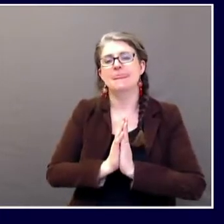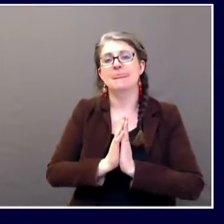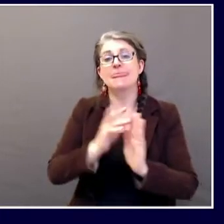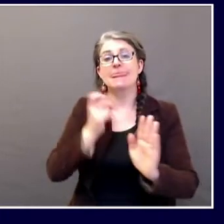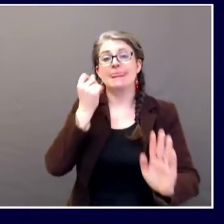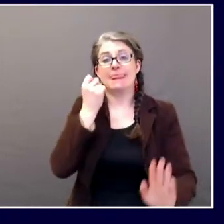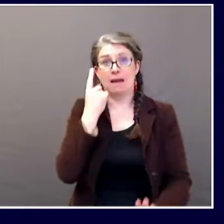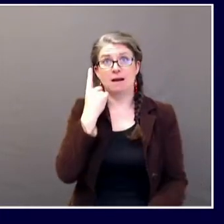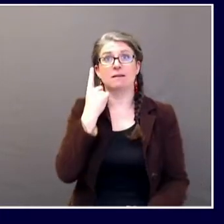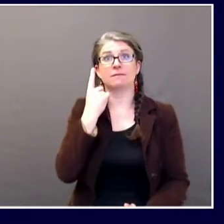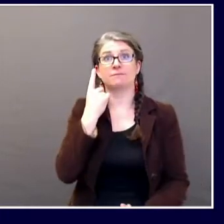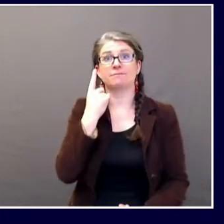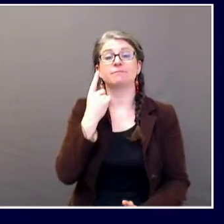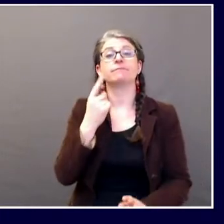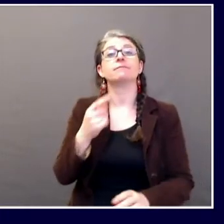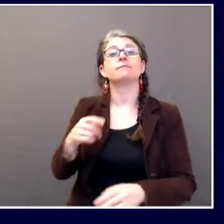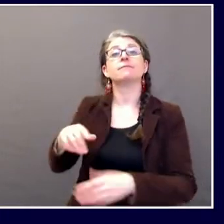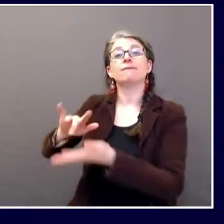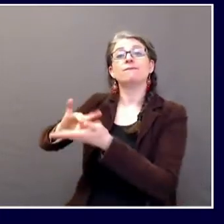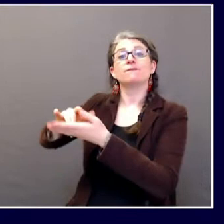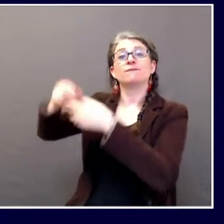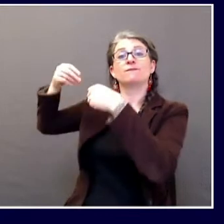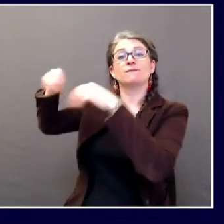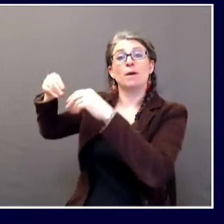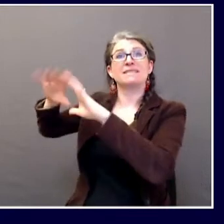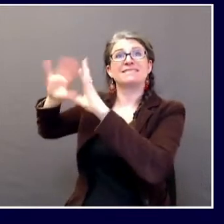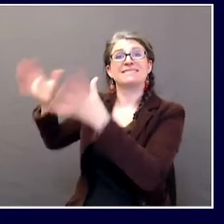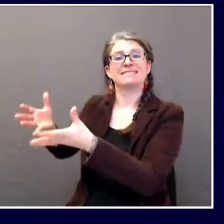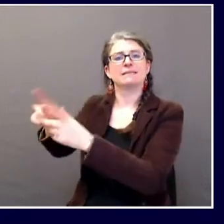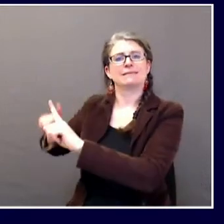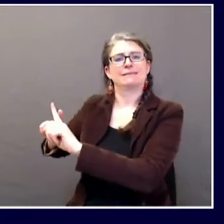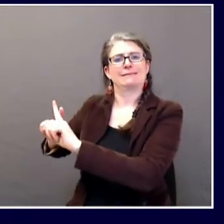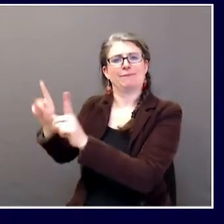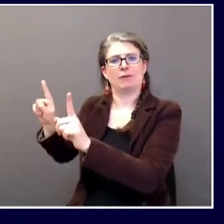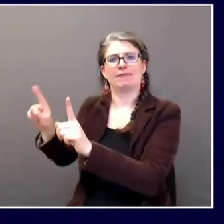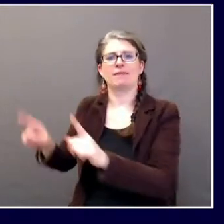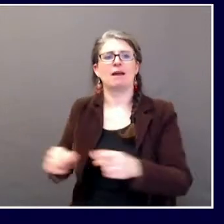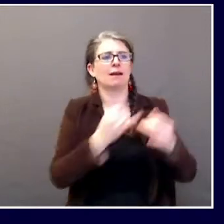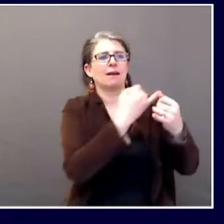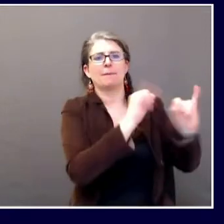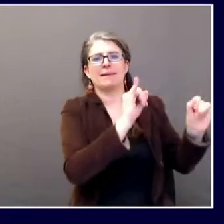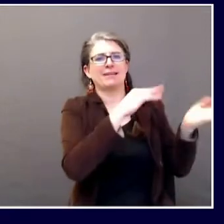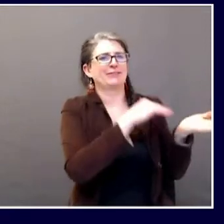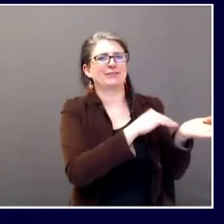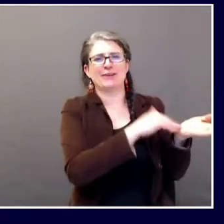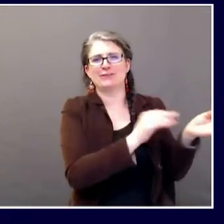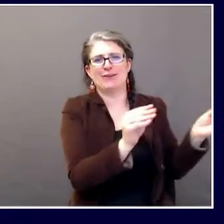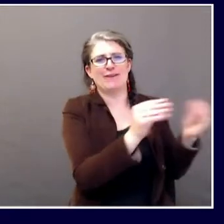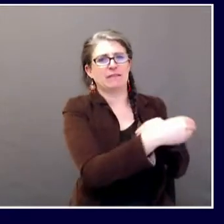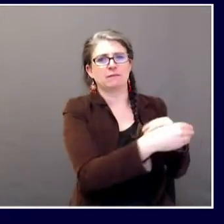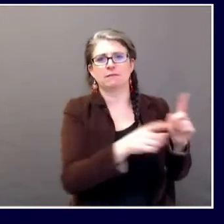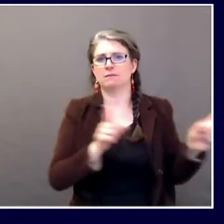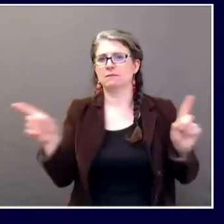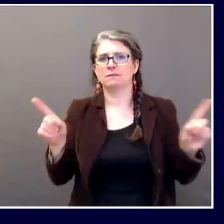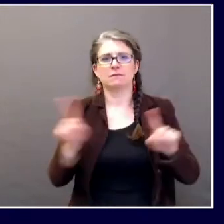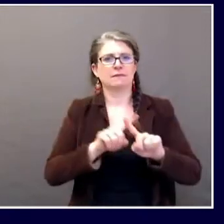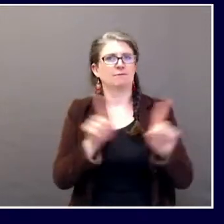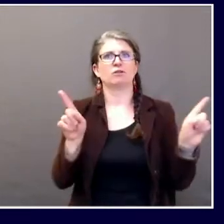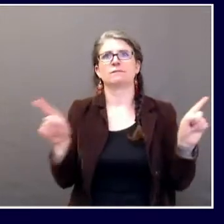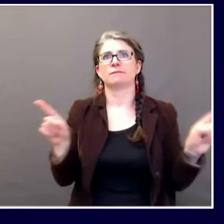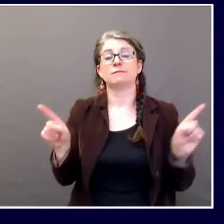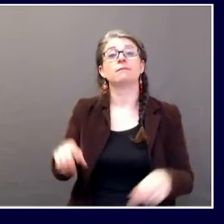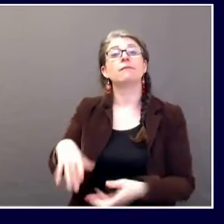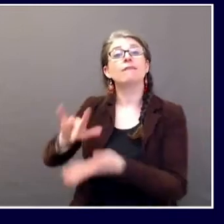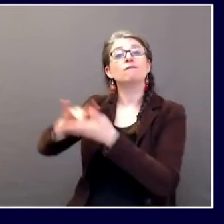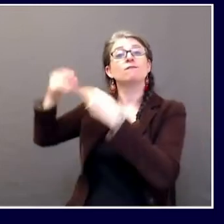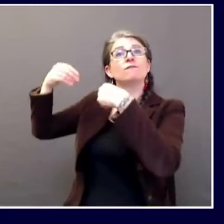independent pharmacies have been able to jump into the fray and assist with commercial pharmacies is because they have